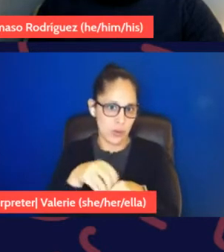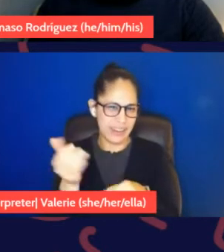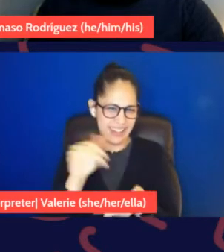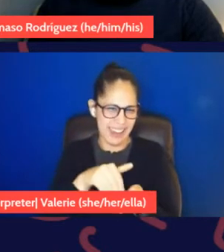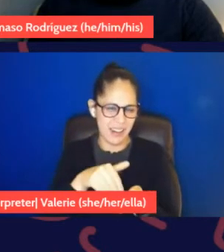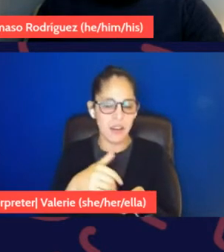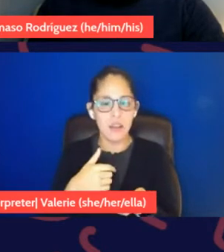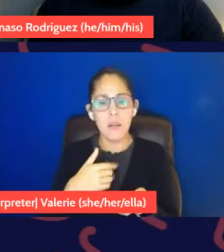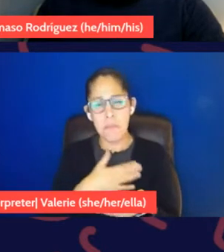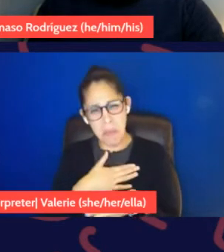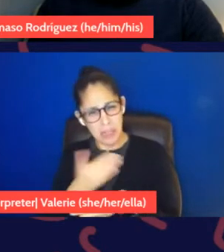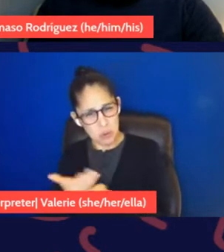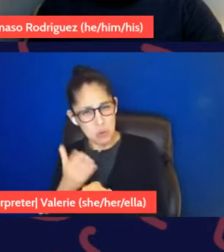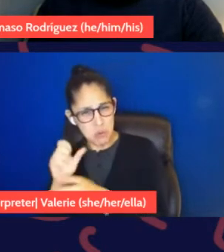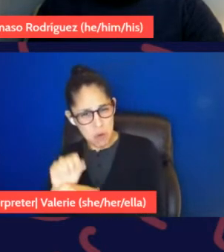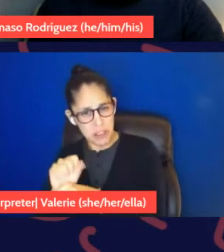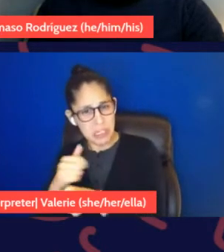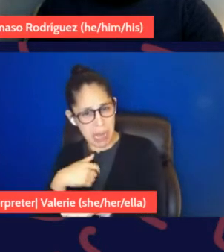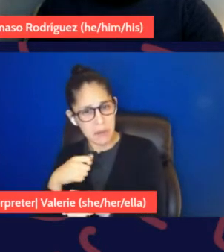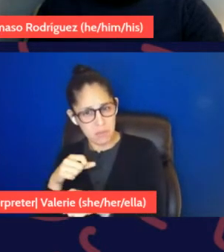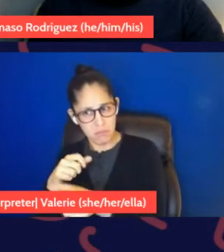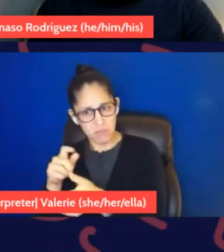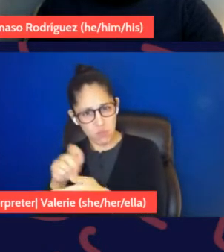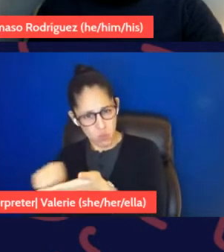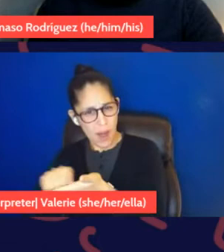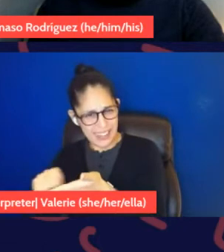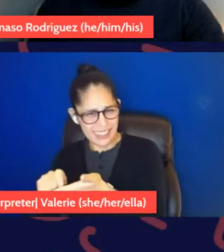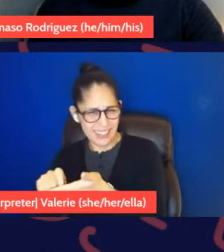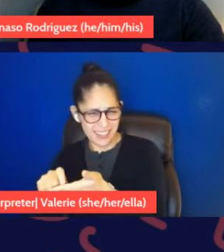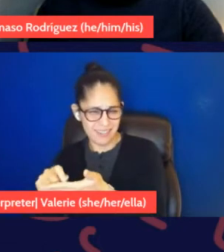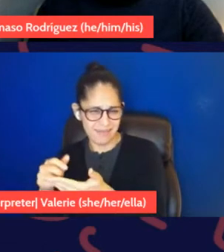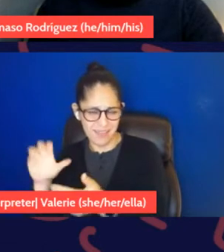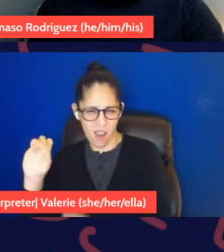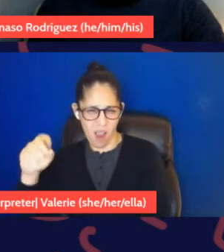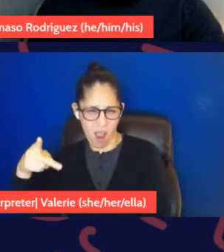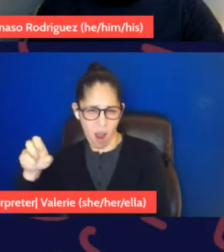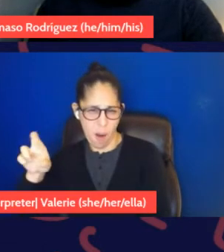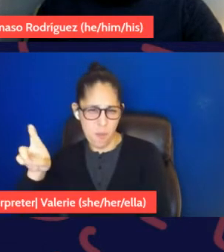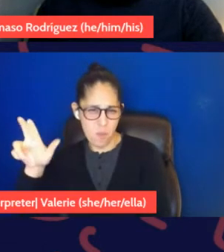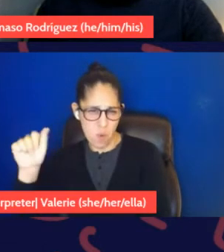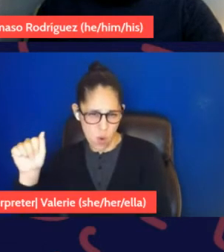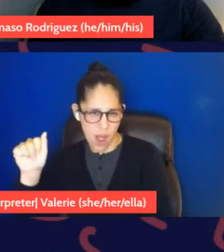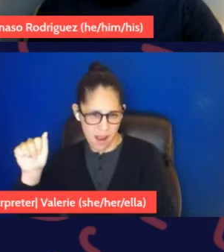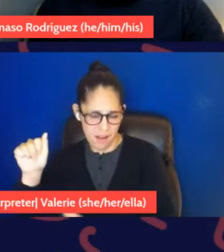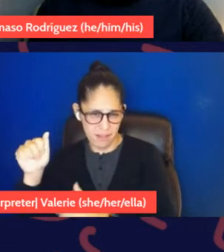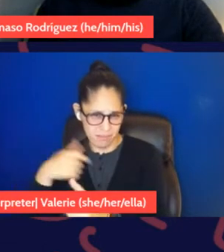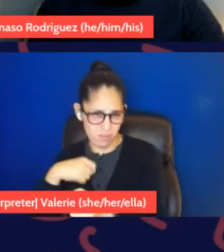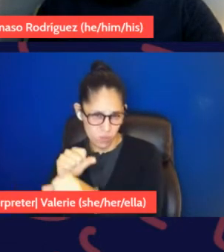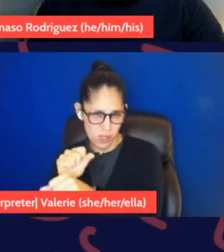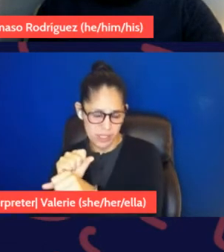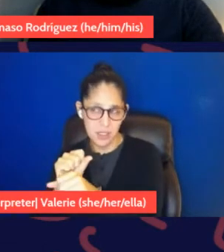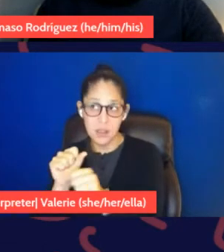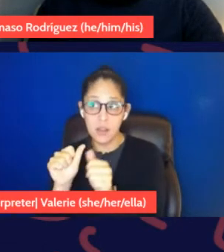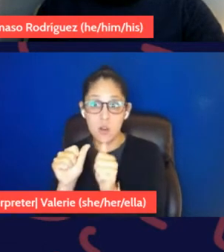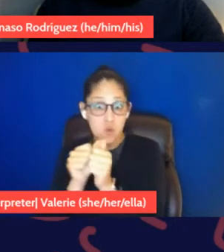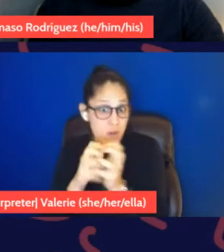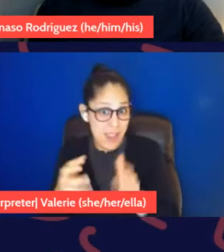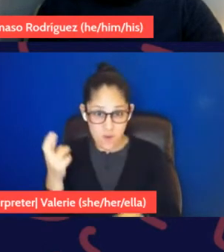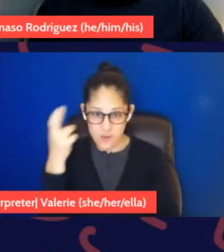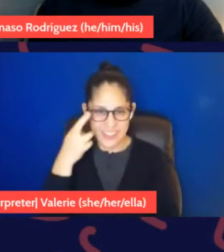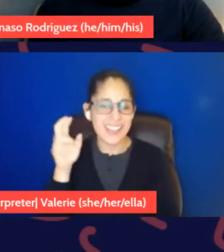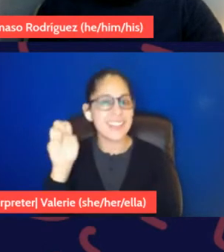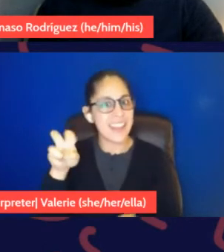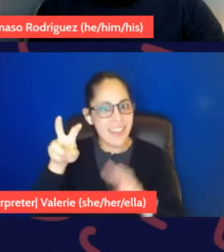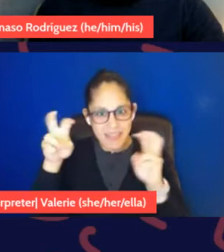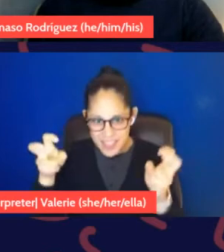I'm working on a new project, but it's, which is an opera, that without realizing it, yes, the theme of